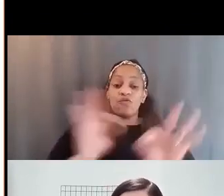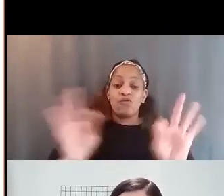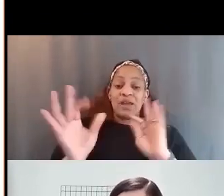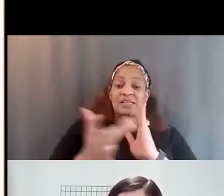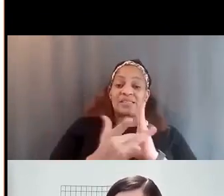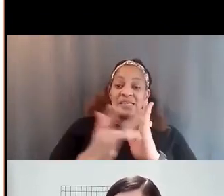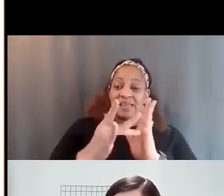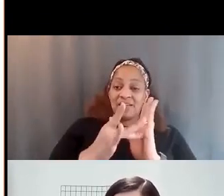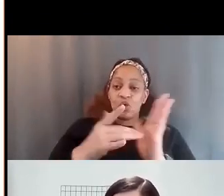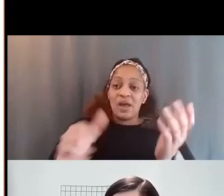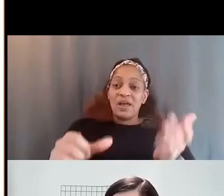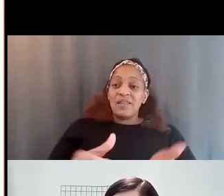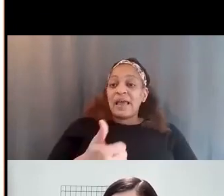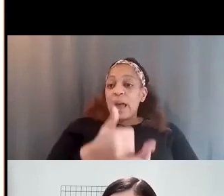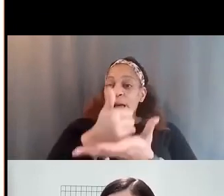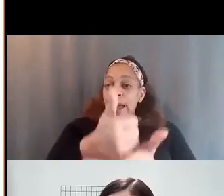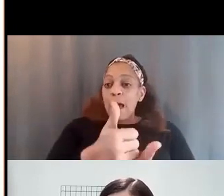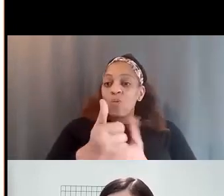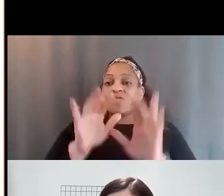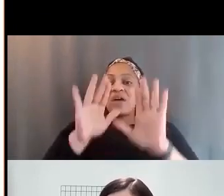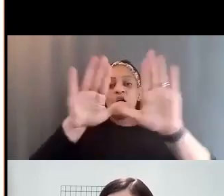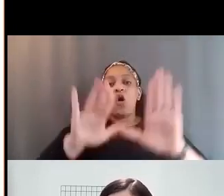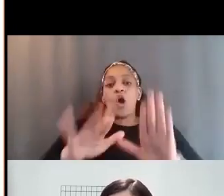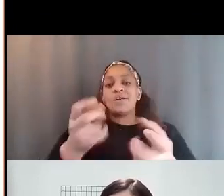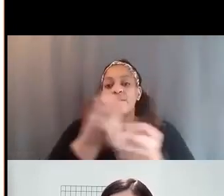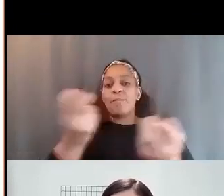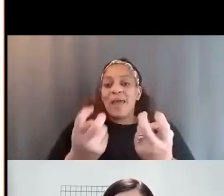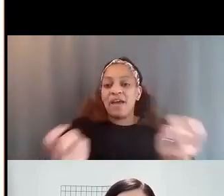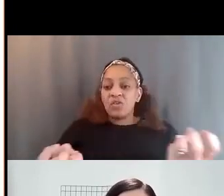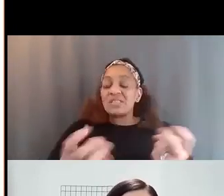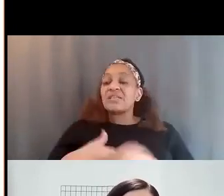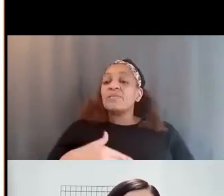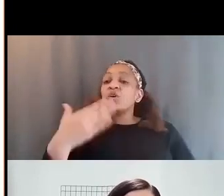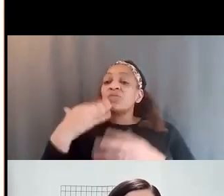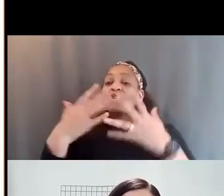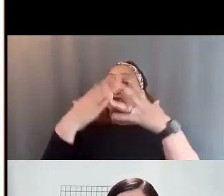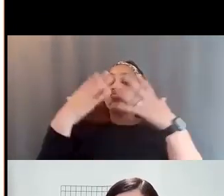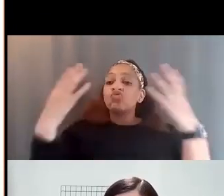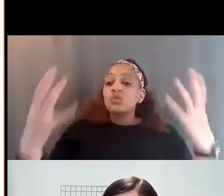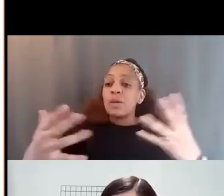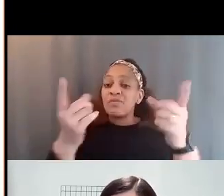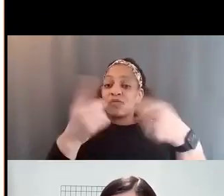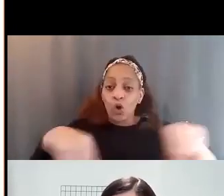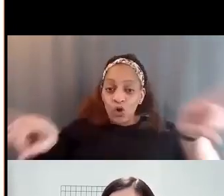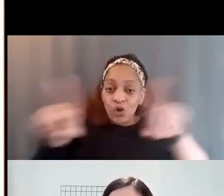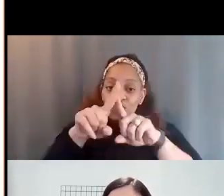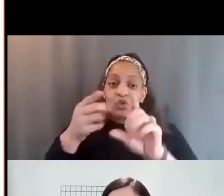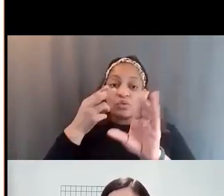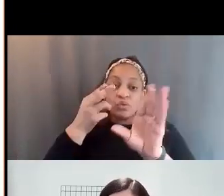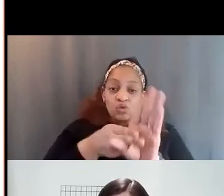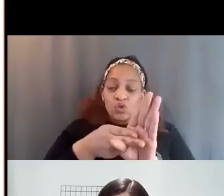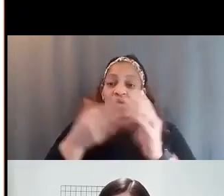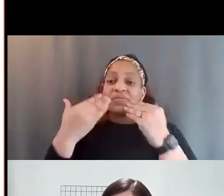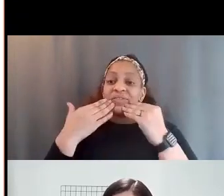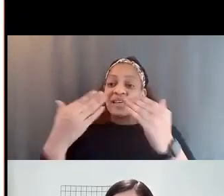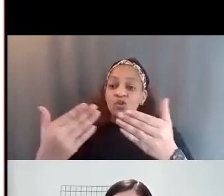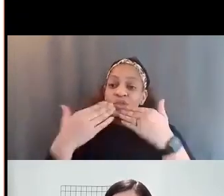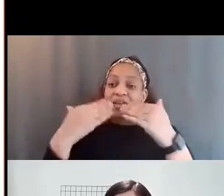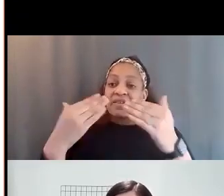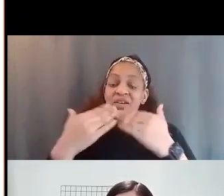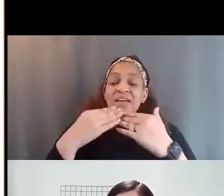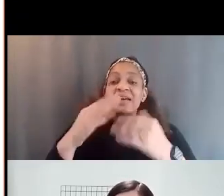our expert speakers. So thank you so much for all of you who joined us today. Thanks to Dr. Mills,